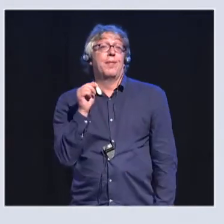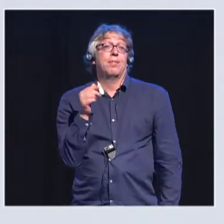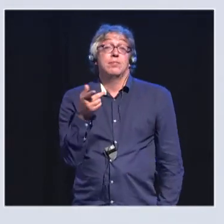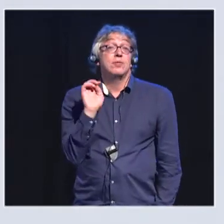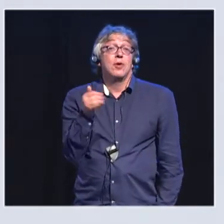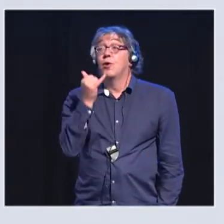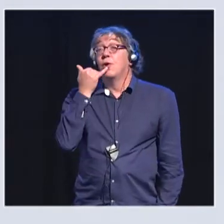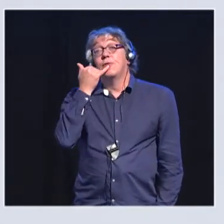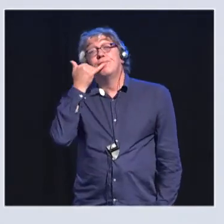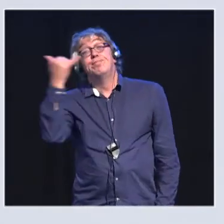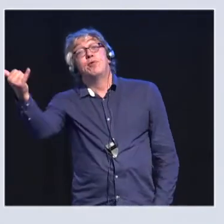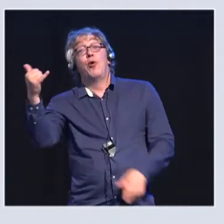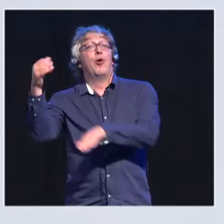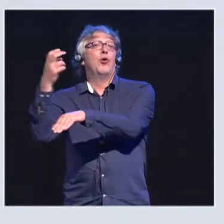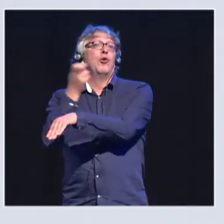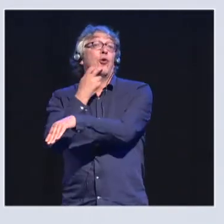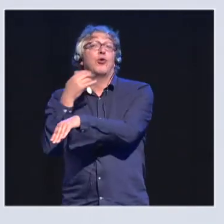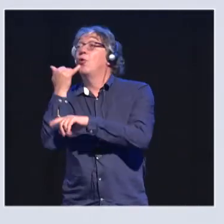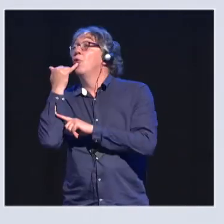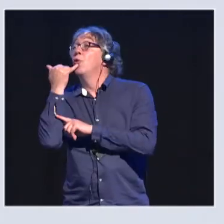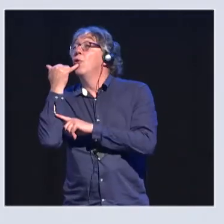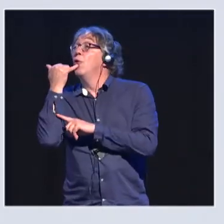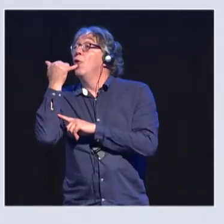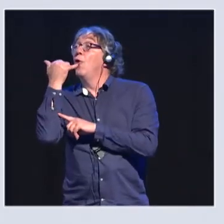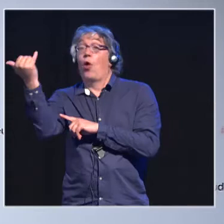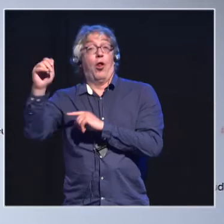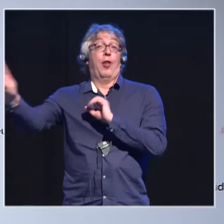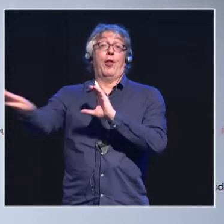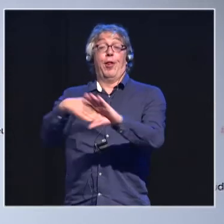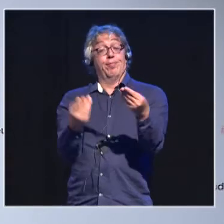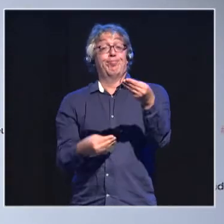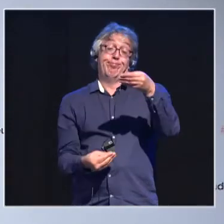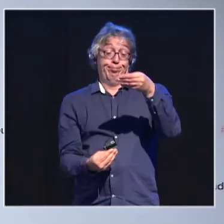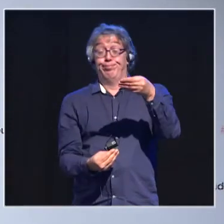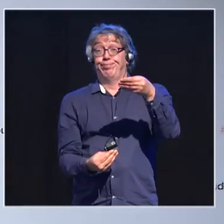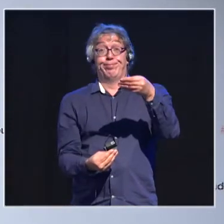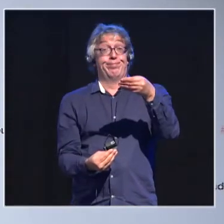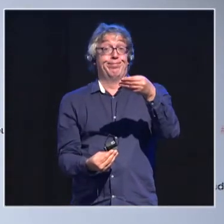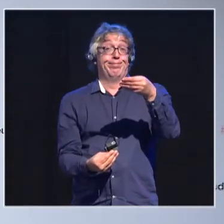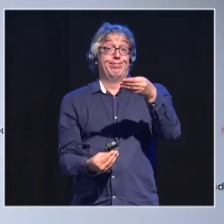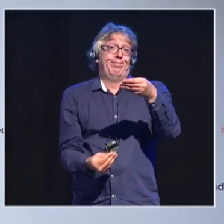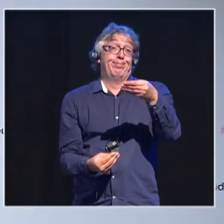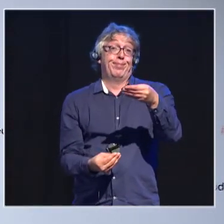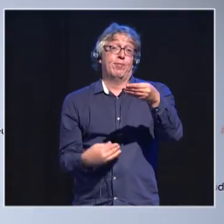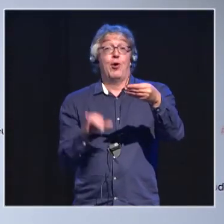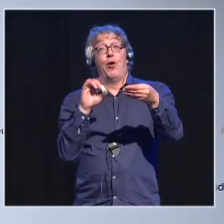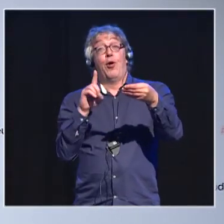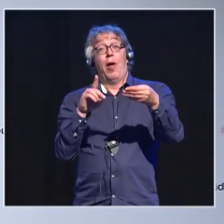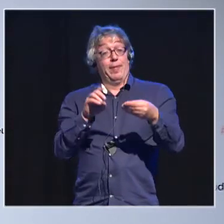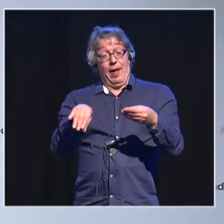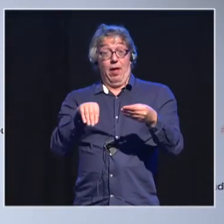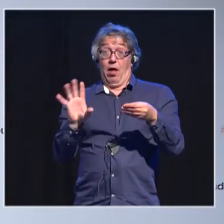your general practitioner, family doctor, and then you will get those pharmaceuticals showing your ID card from every drugstore.